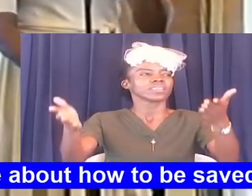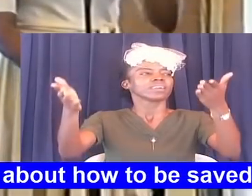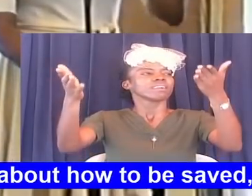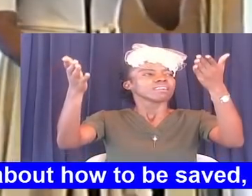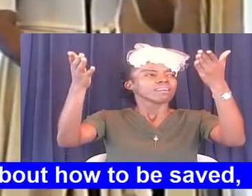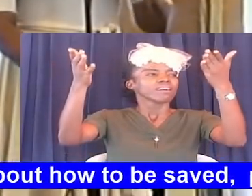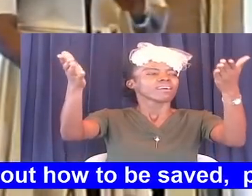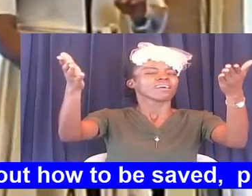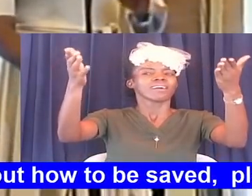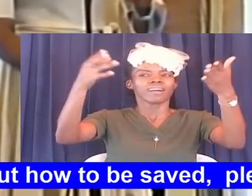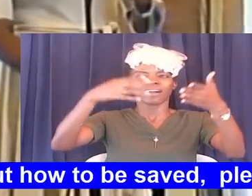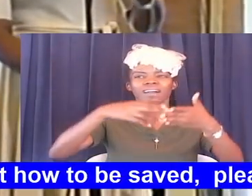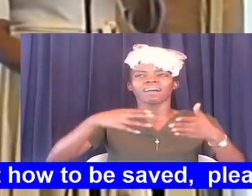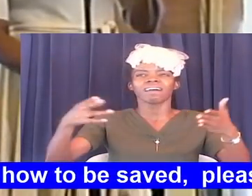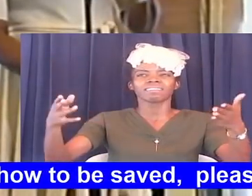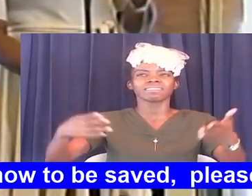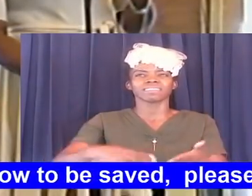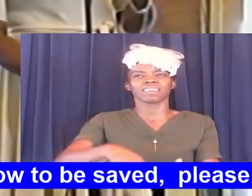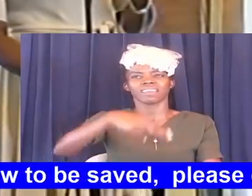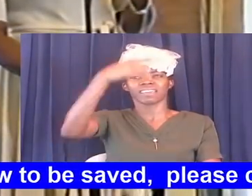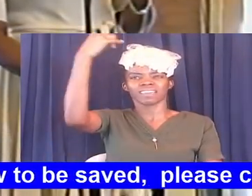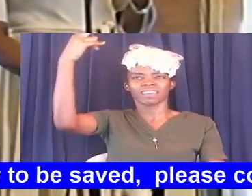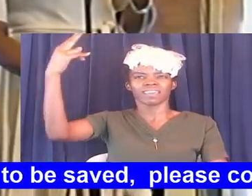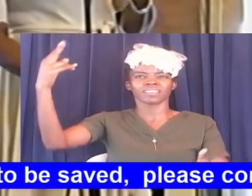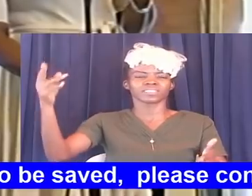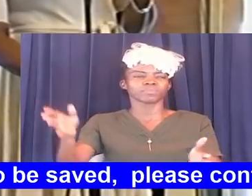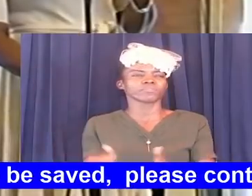The word of the Lord today.